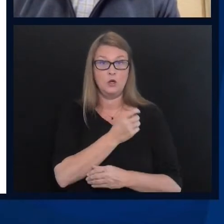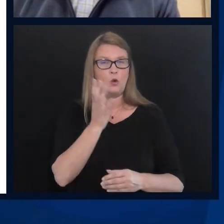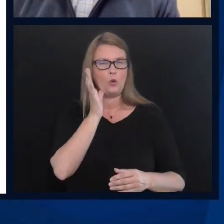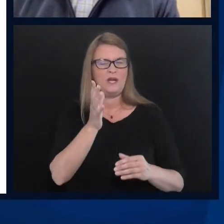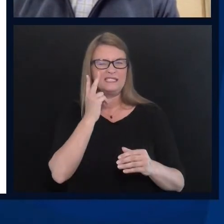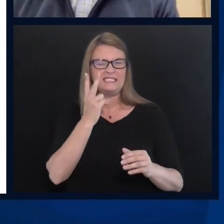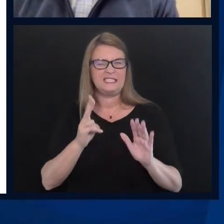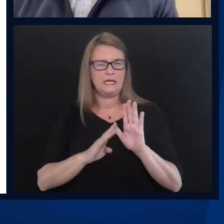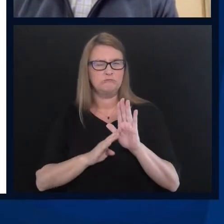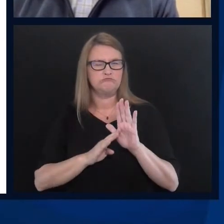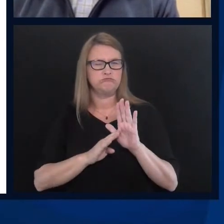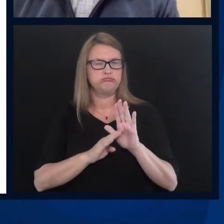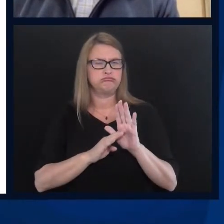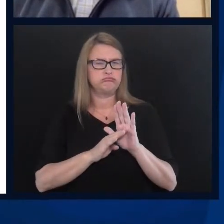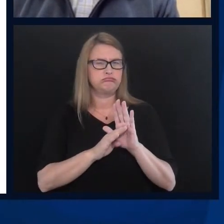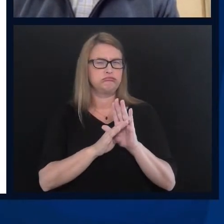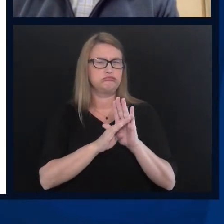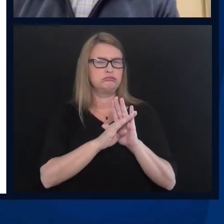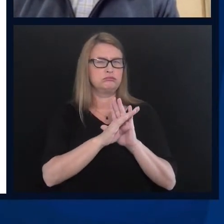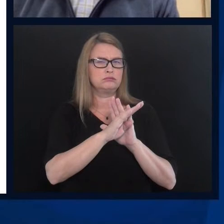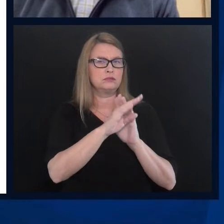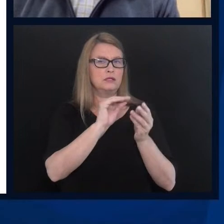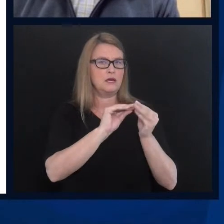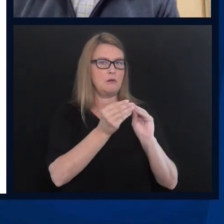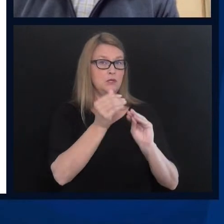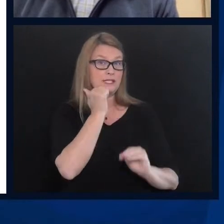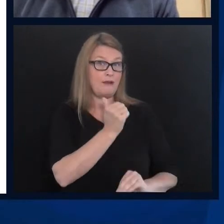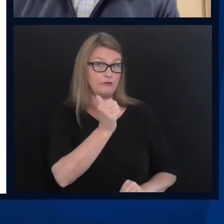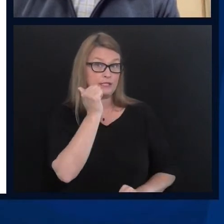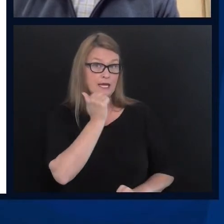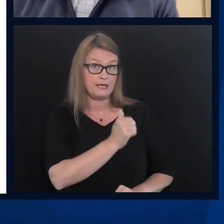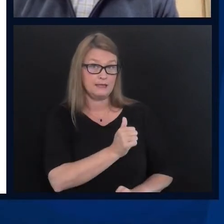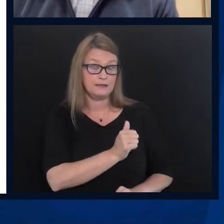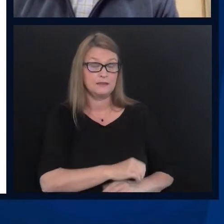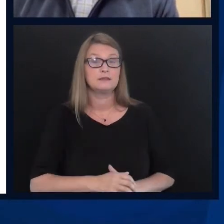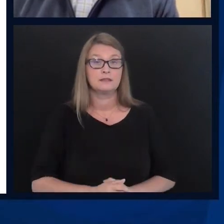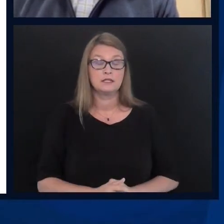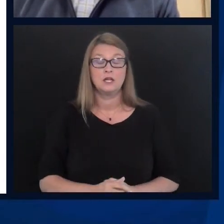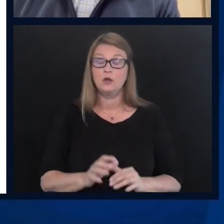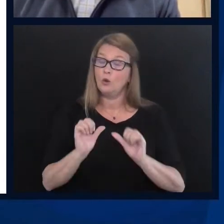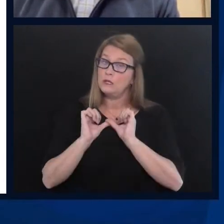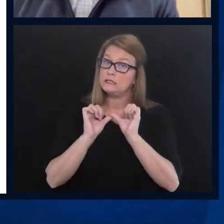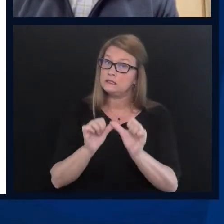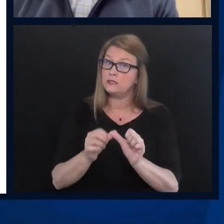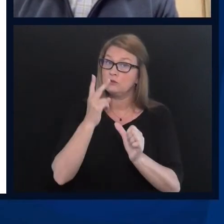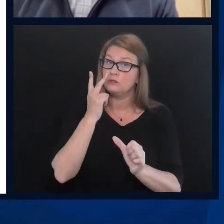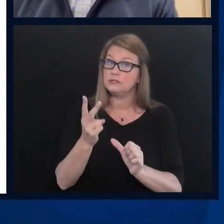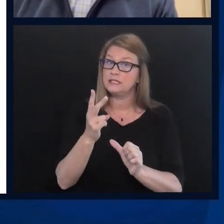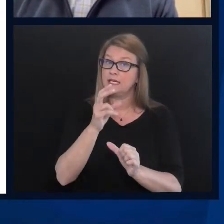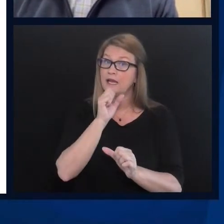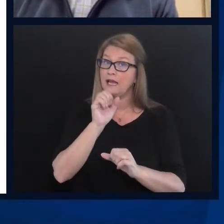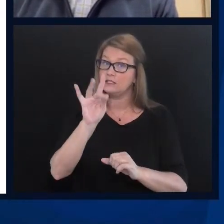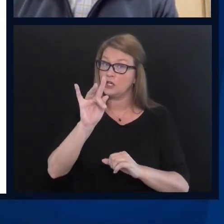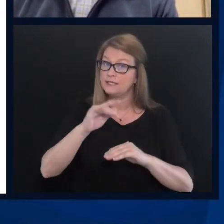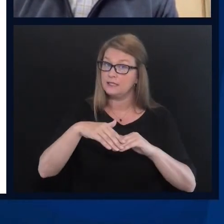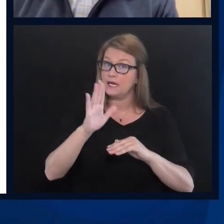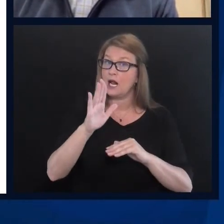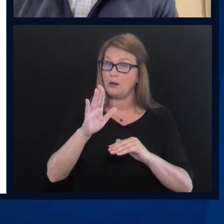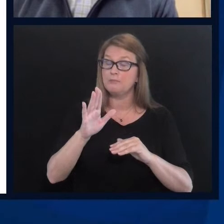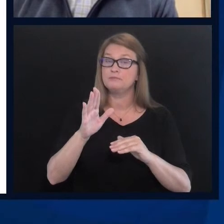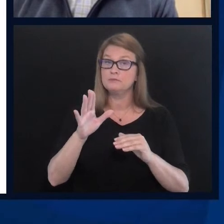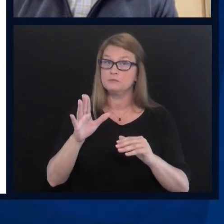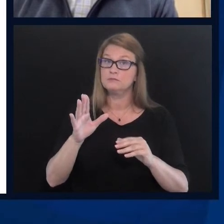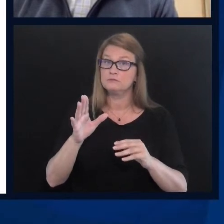slight uptick every day in those numbers. So we continue to see West Virginians over 18 taking